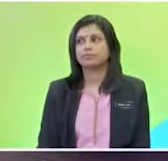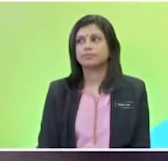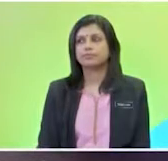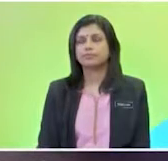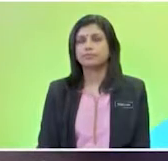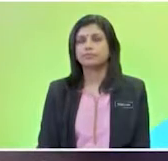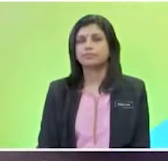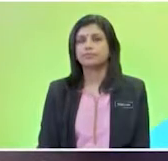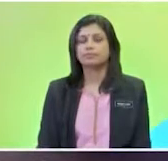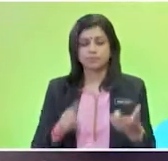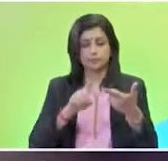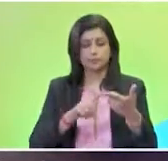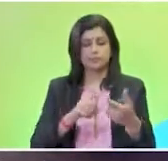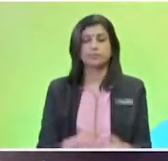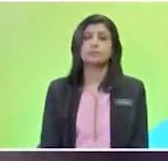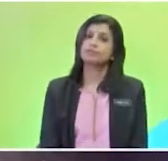Alright, thank you.